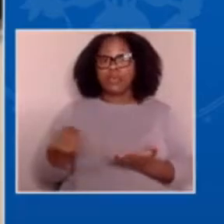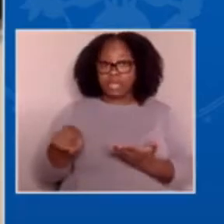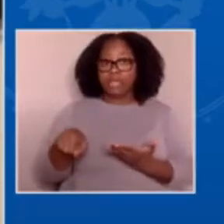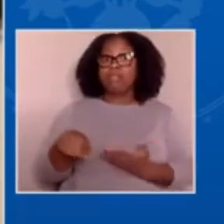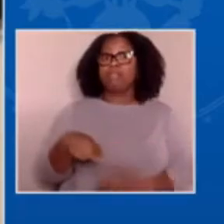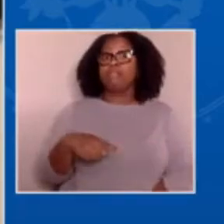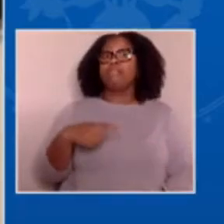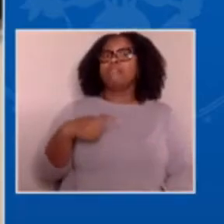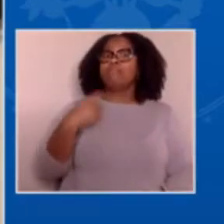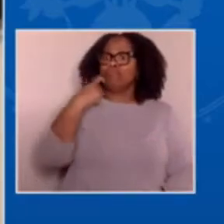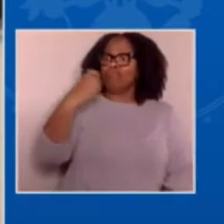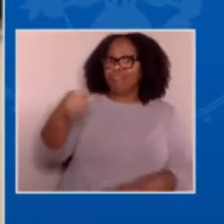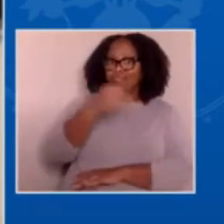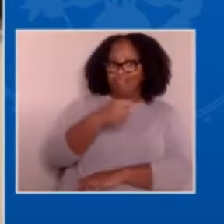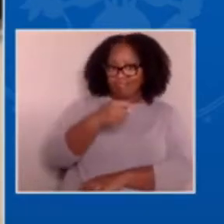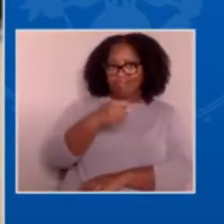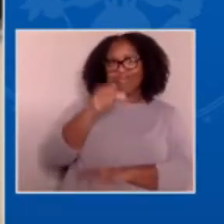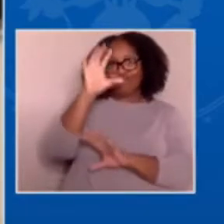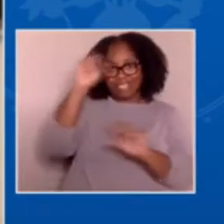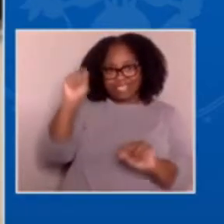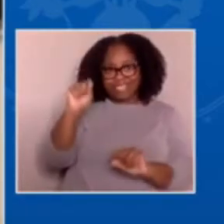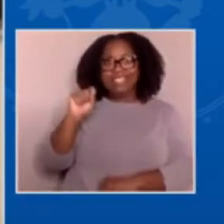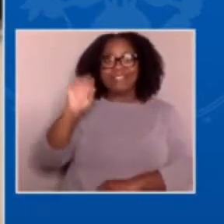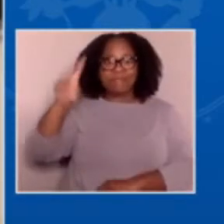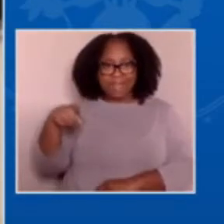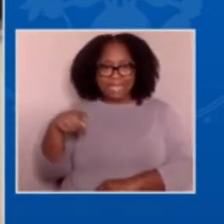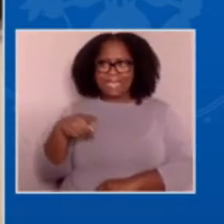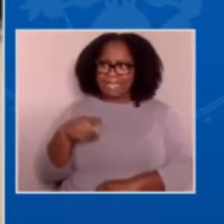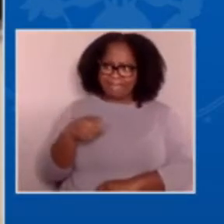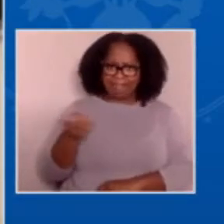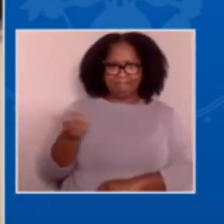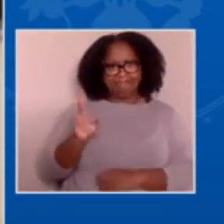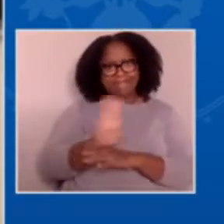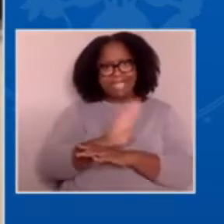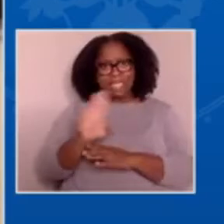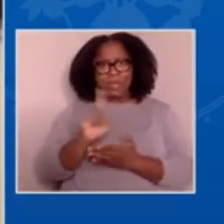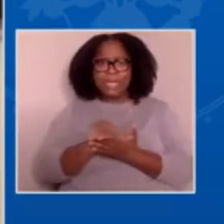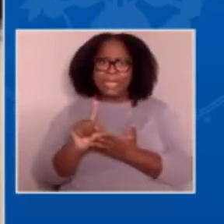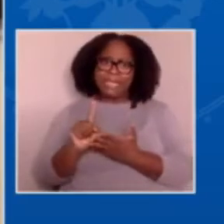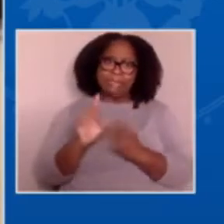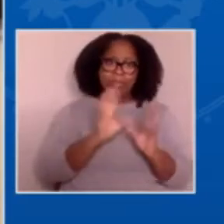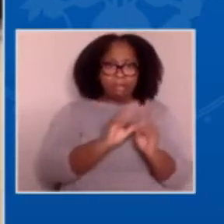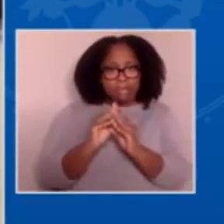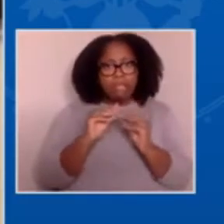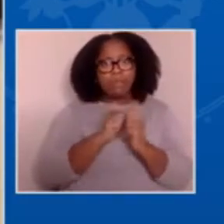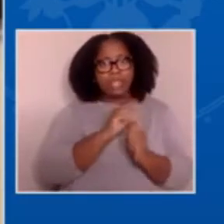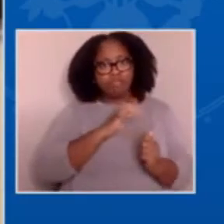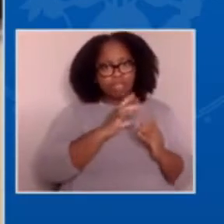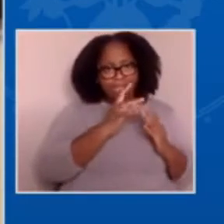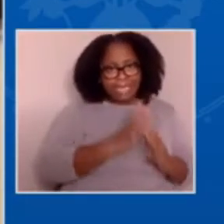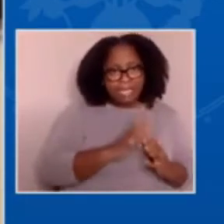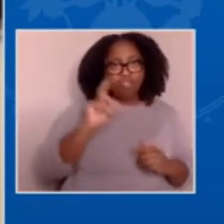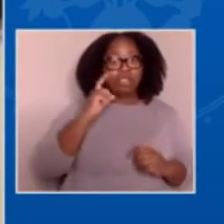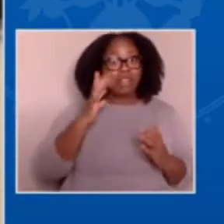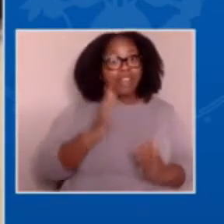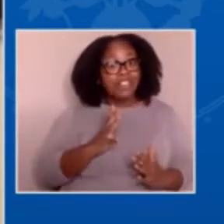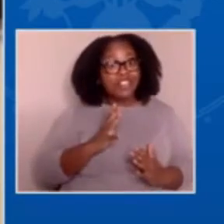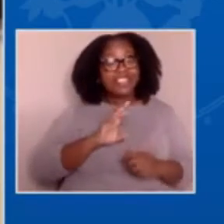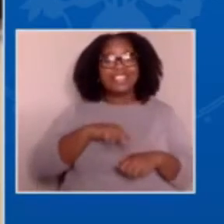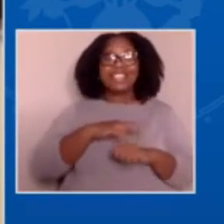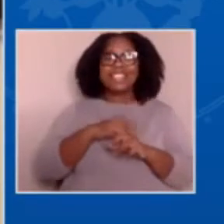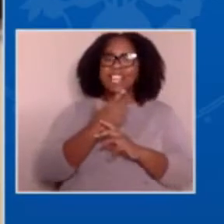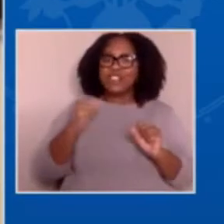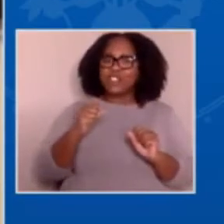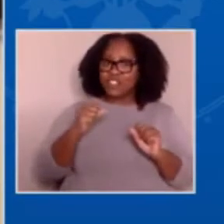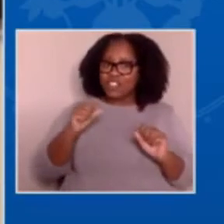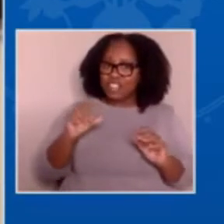Harris had a pretty busy week um they had a week full of meetings with Congressional leaders Governors National Security Experts CEOs